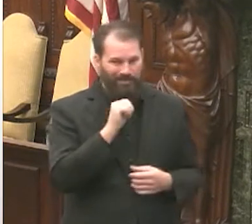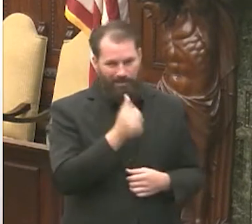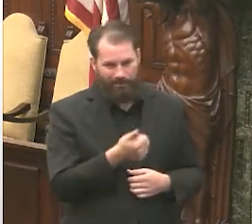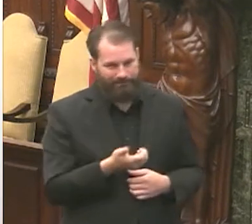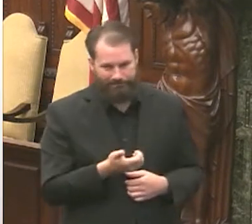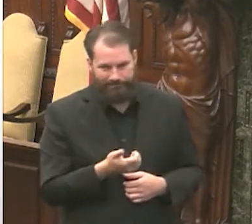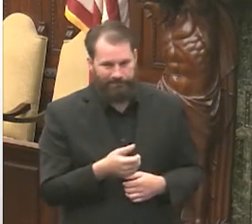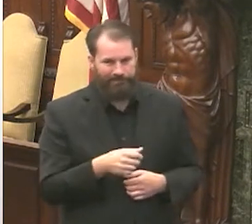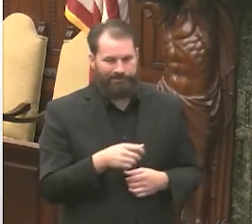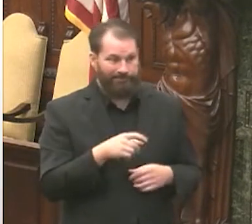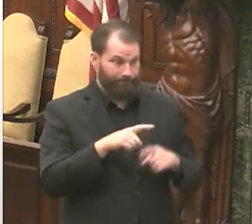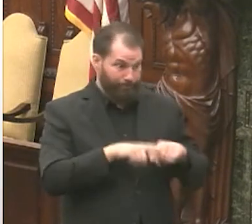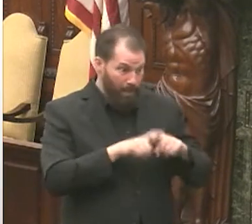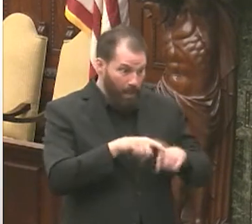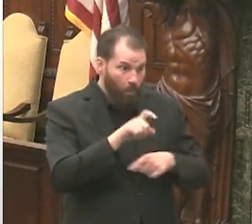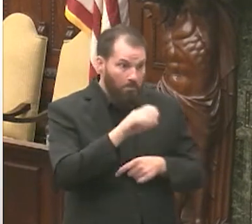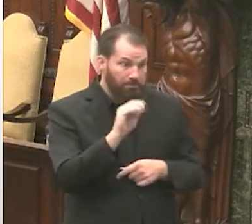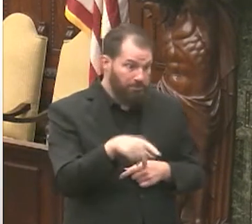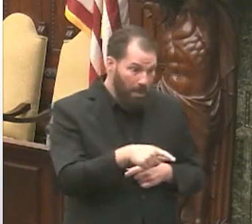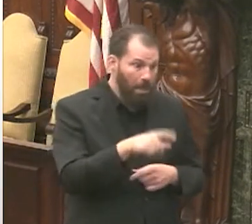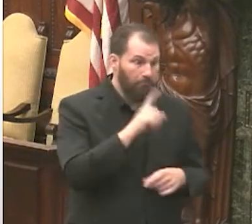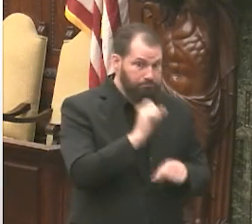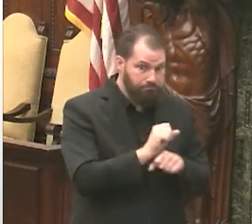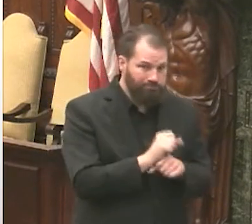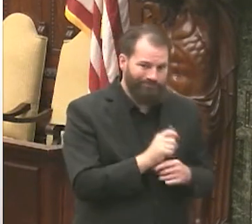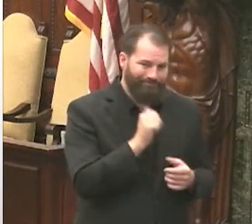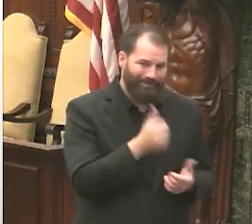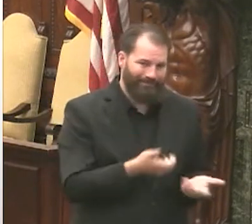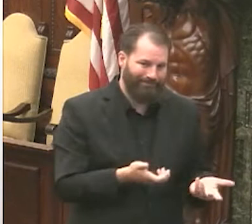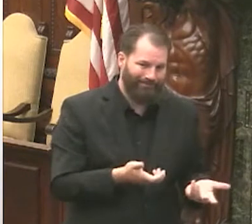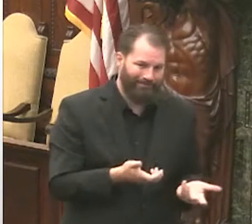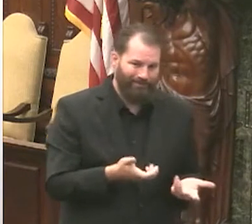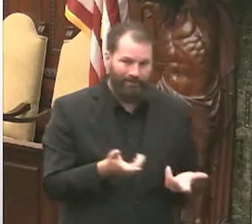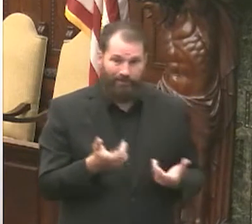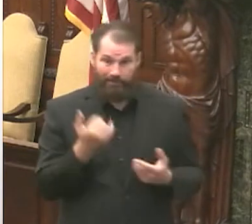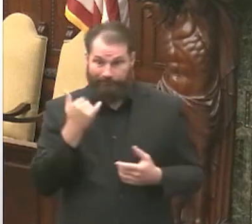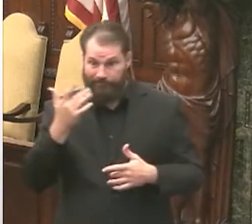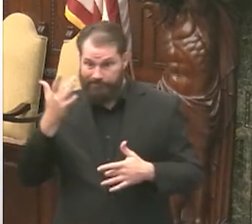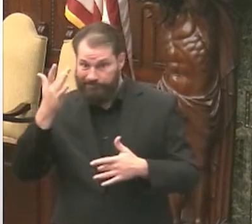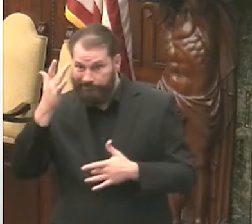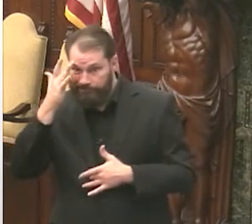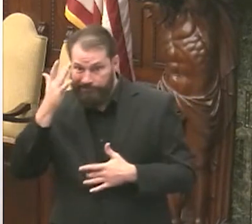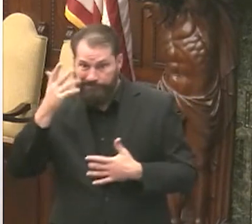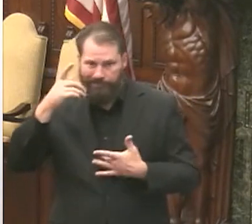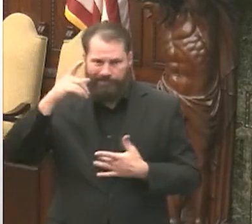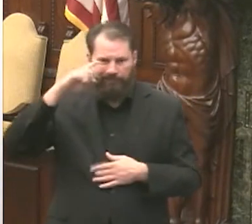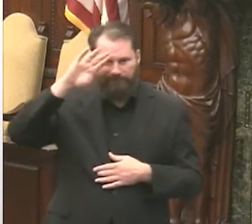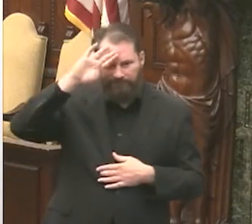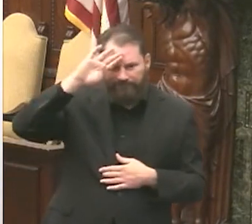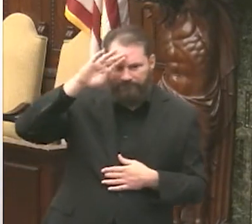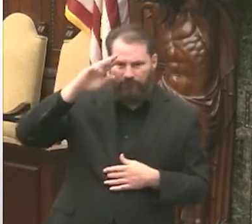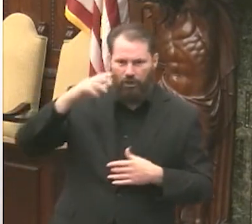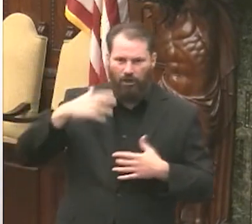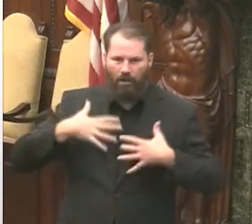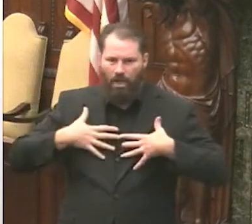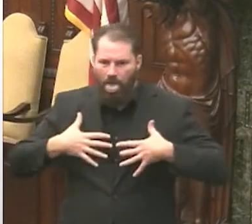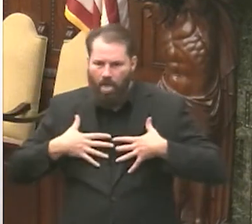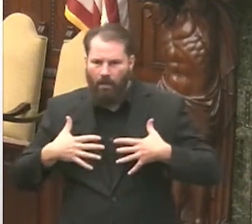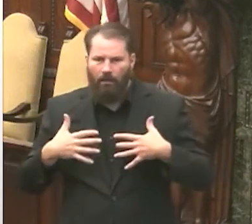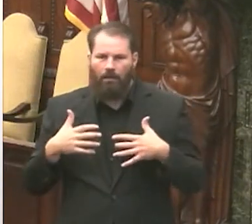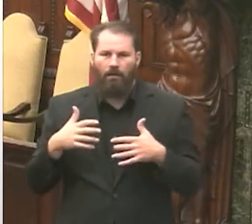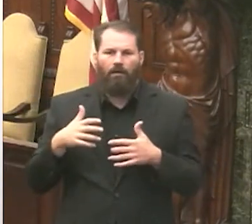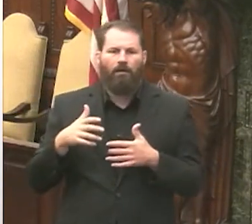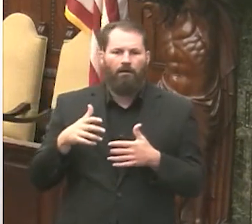is for people who have classic symptoms, fever and respiratory symptoms, because if you get a rapid result, then you can more rapidly do